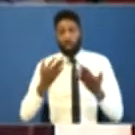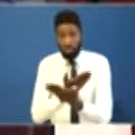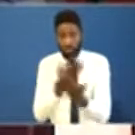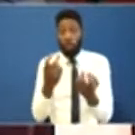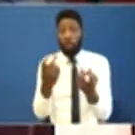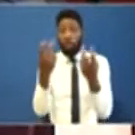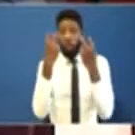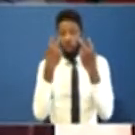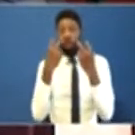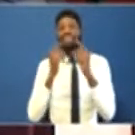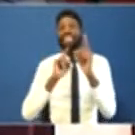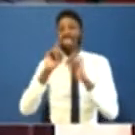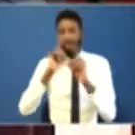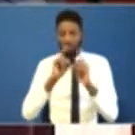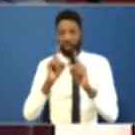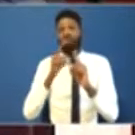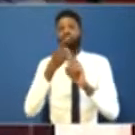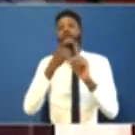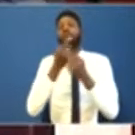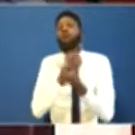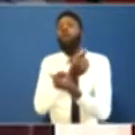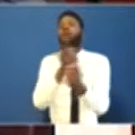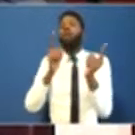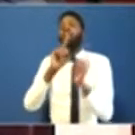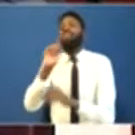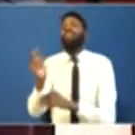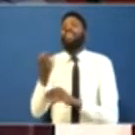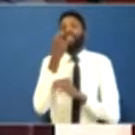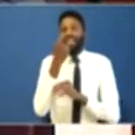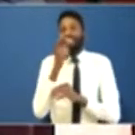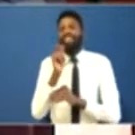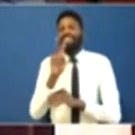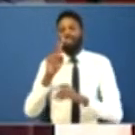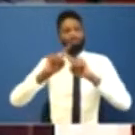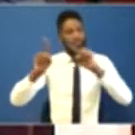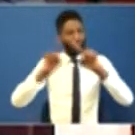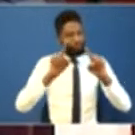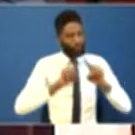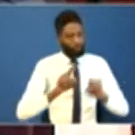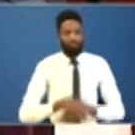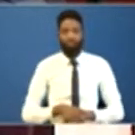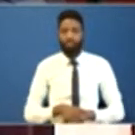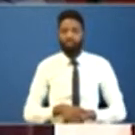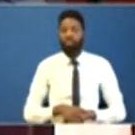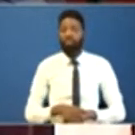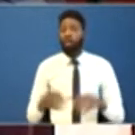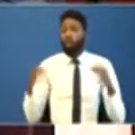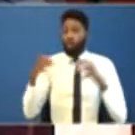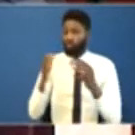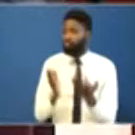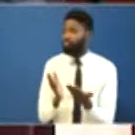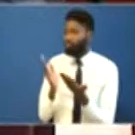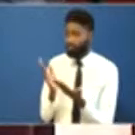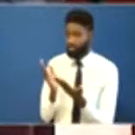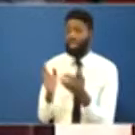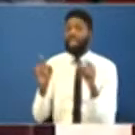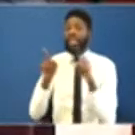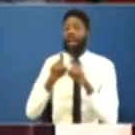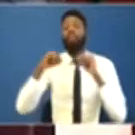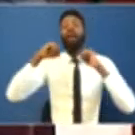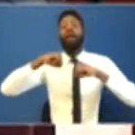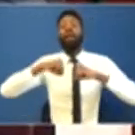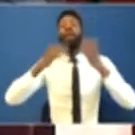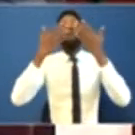debate live across all kenya's broadcast media platforms the candidates in the debate have also agreed to